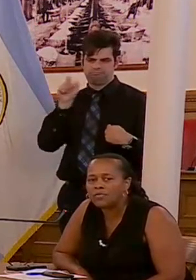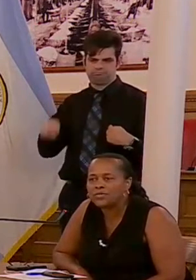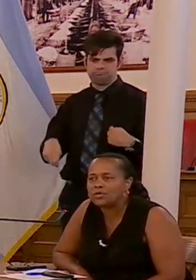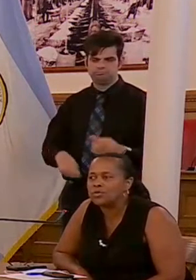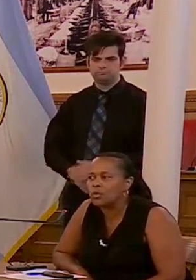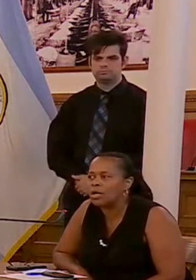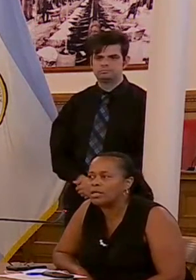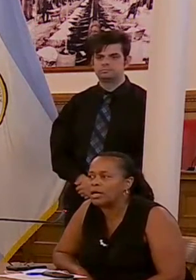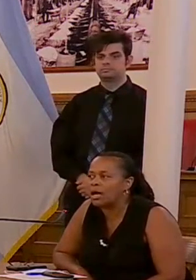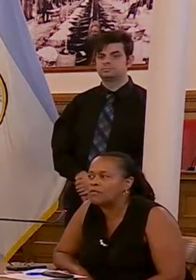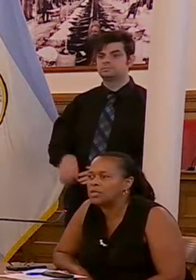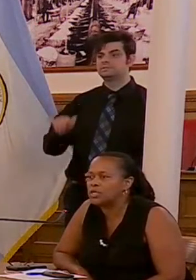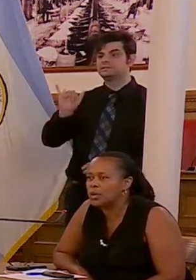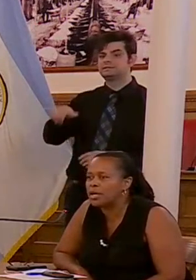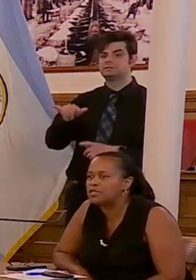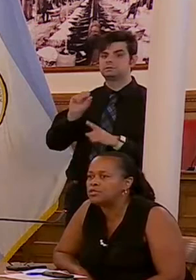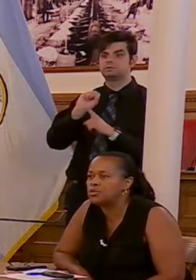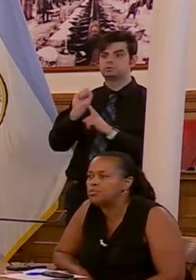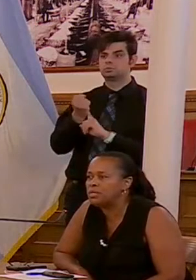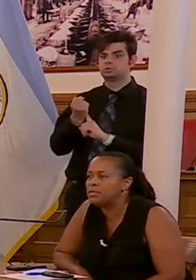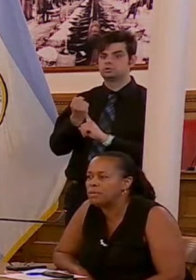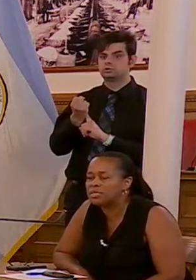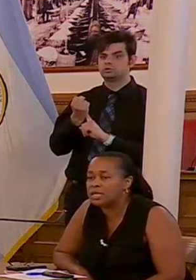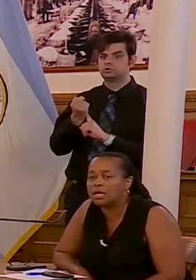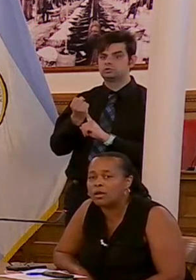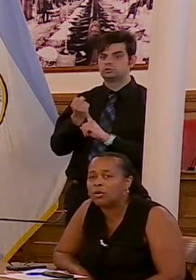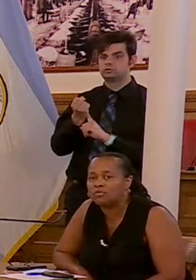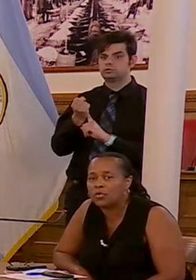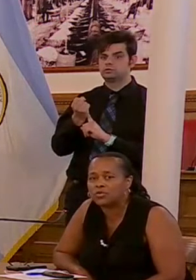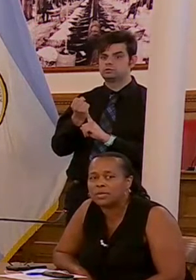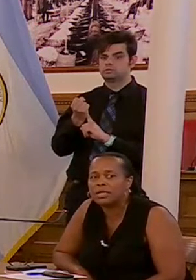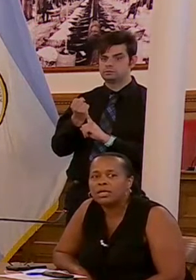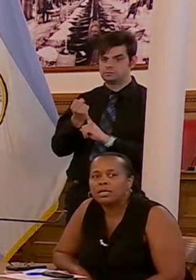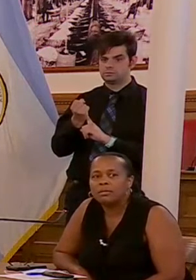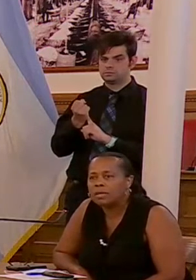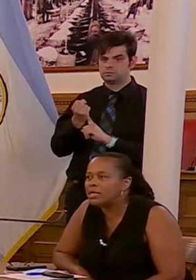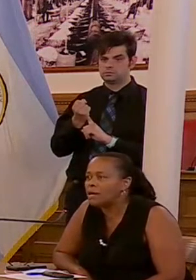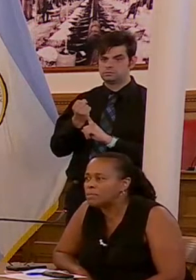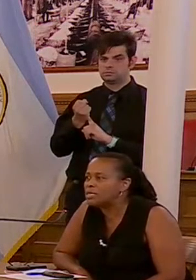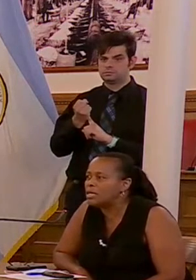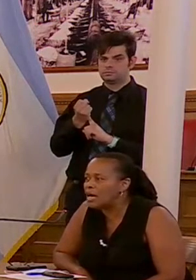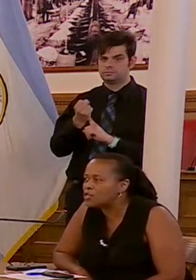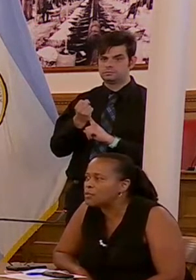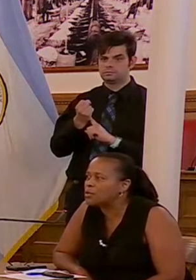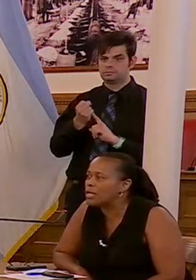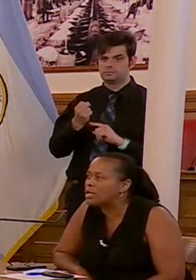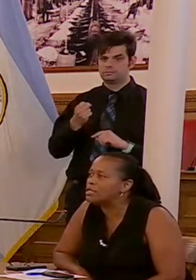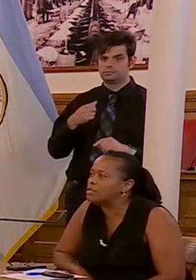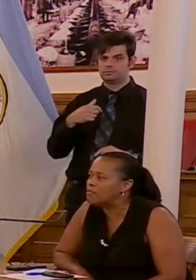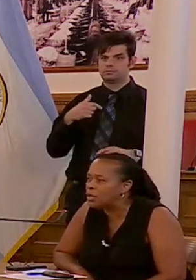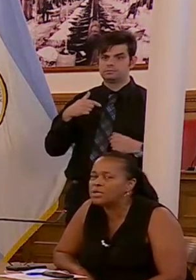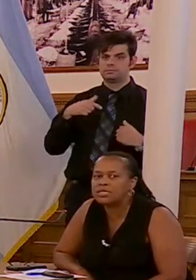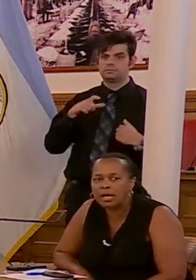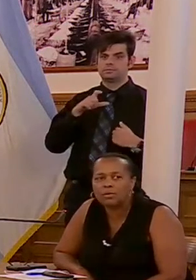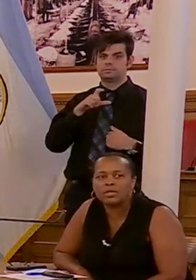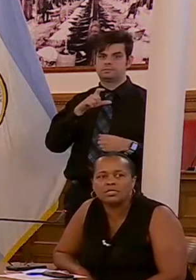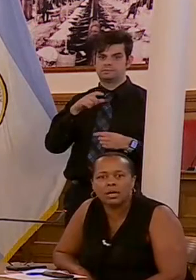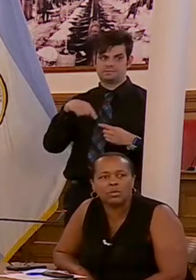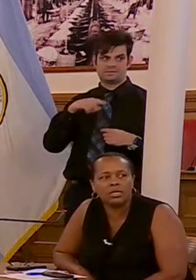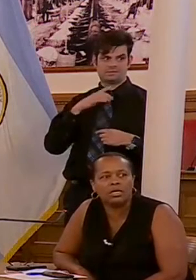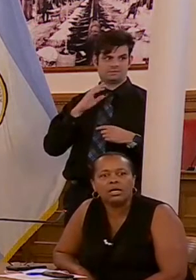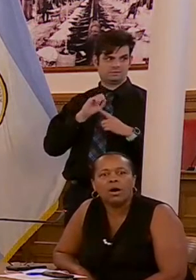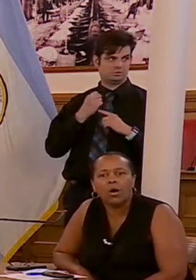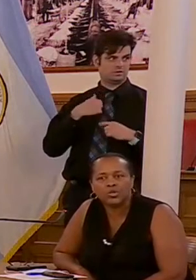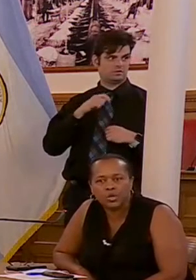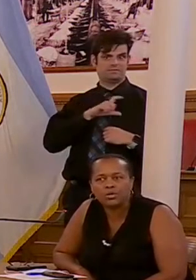our officers, while they have been trained to be the best at law enforcement, may not be the expert in the various areas